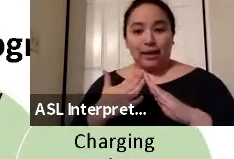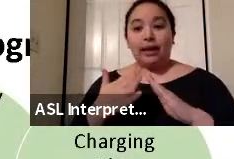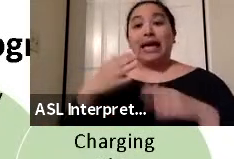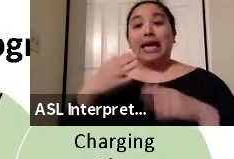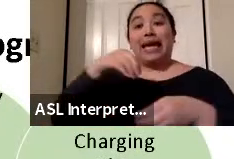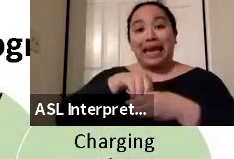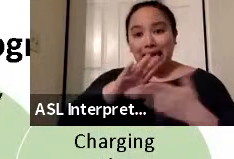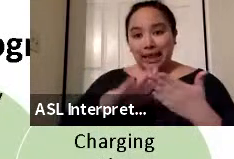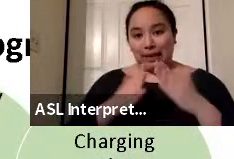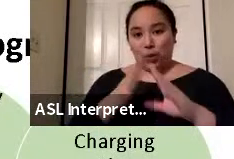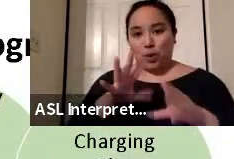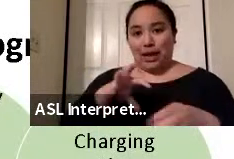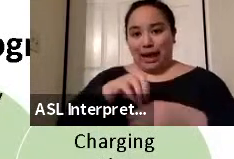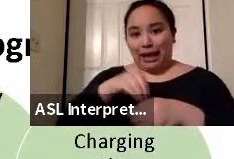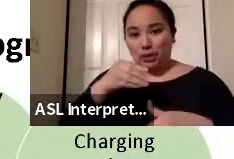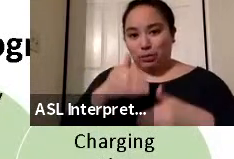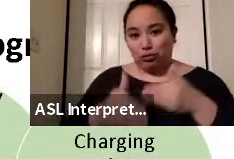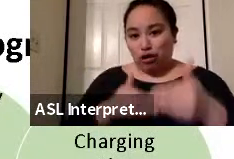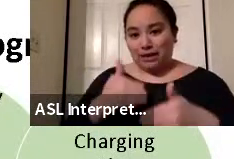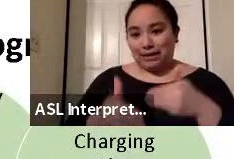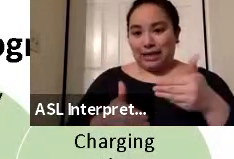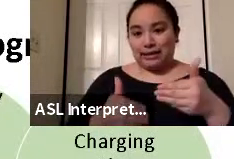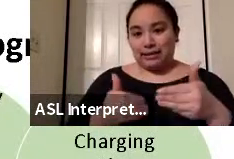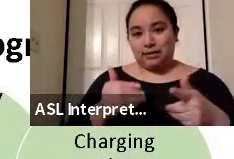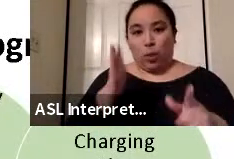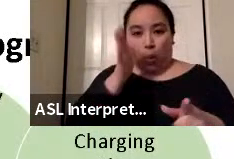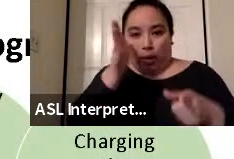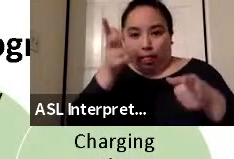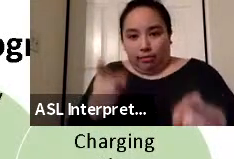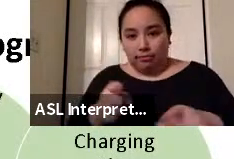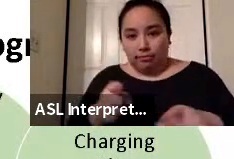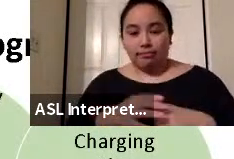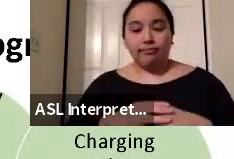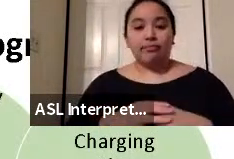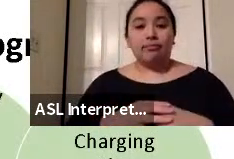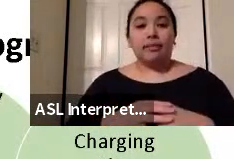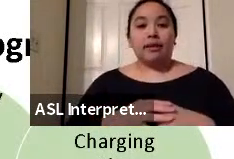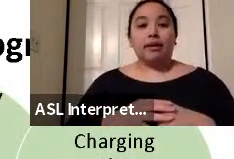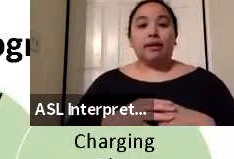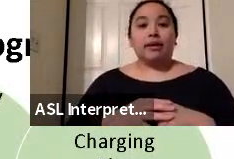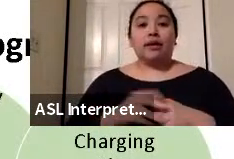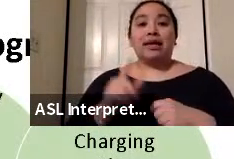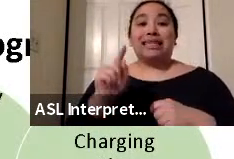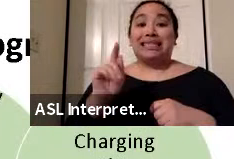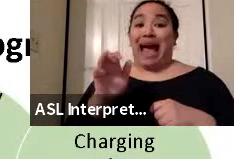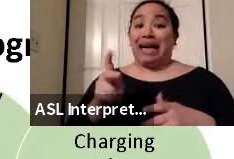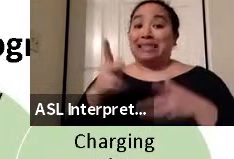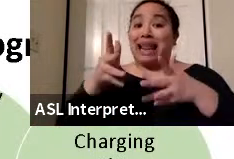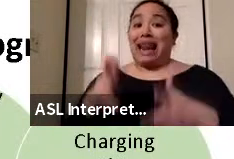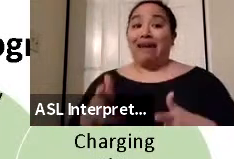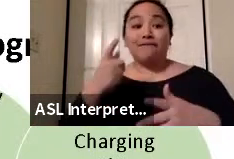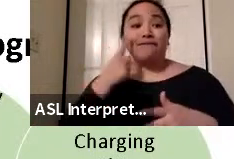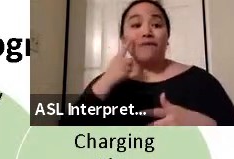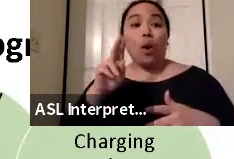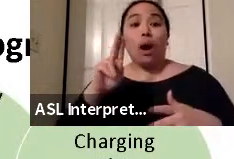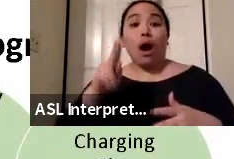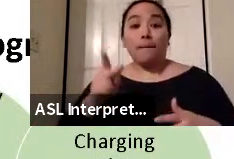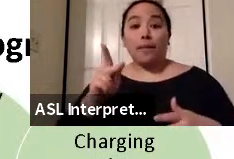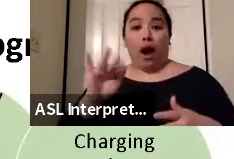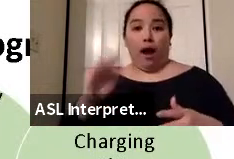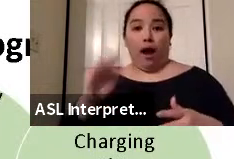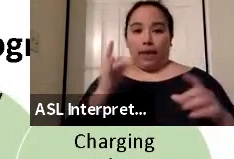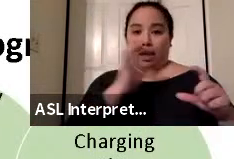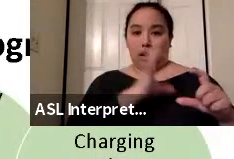community engagement process that is to come. The remaining tasks on this slide under upcoming are in the